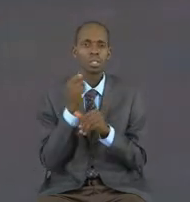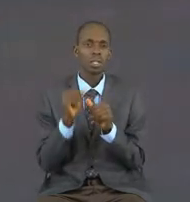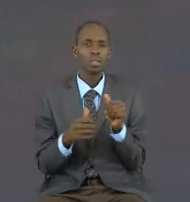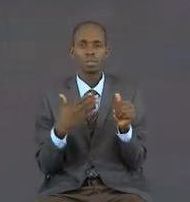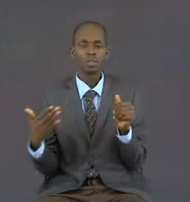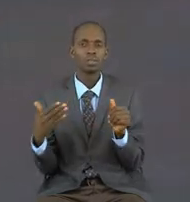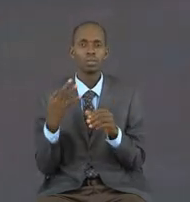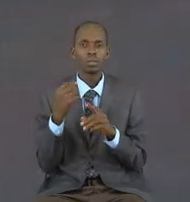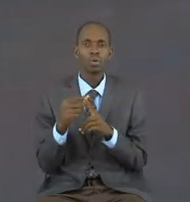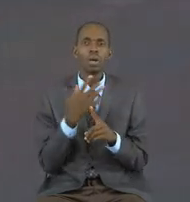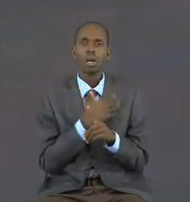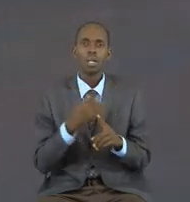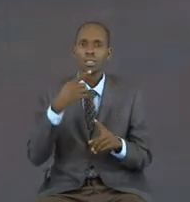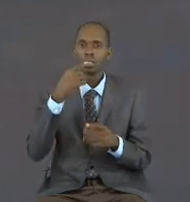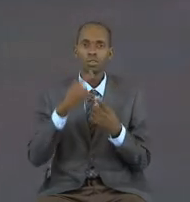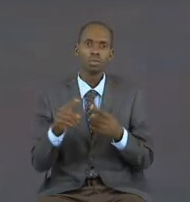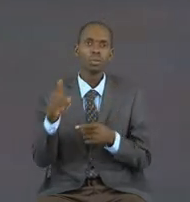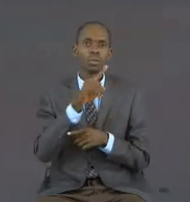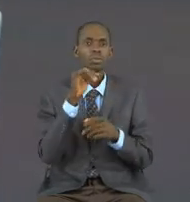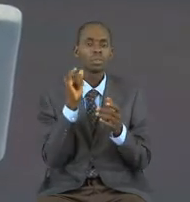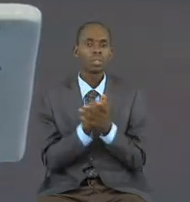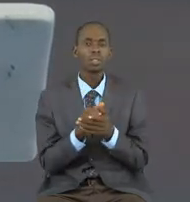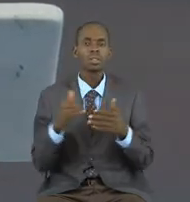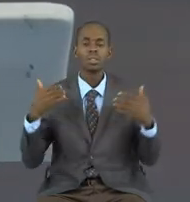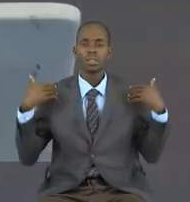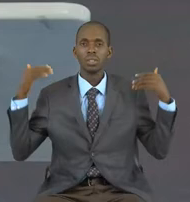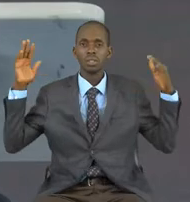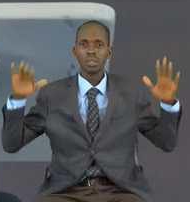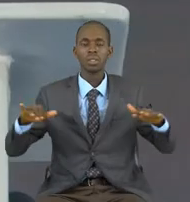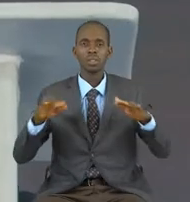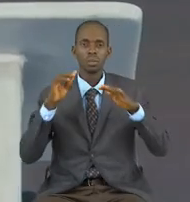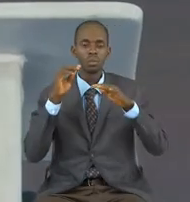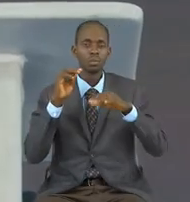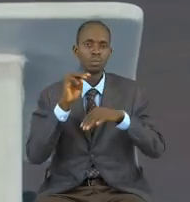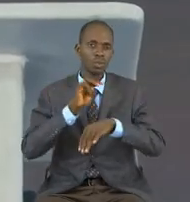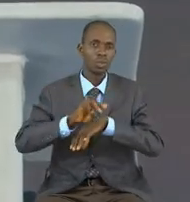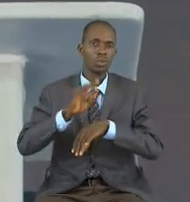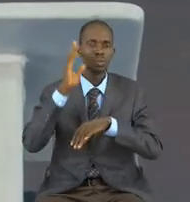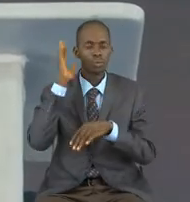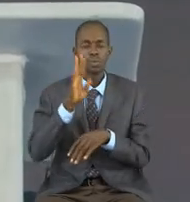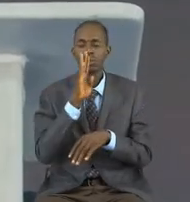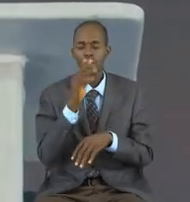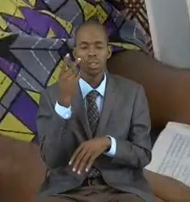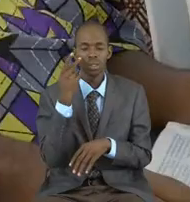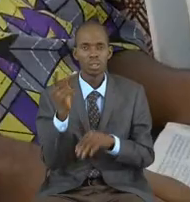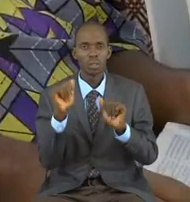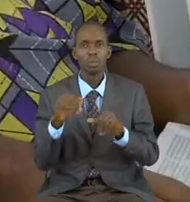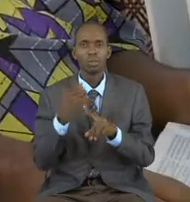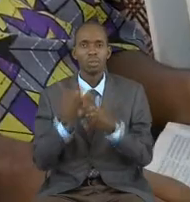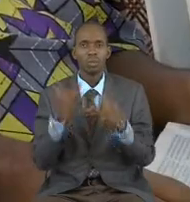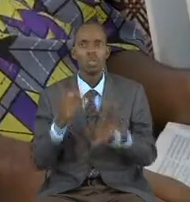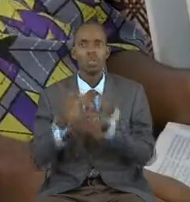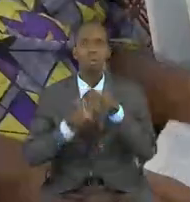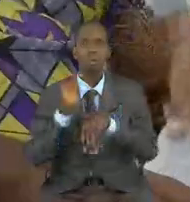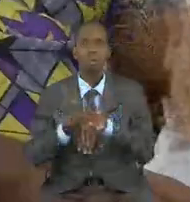to them. That angelic ministry will be visible from now on in Jesus' name. In